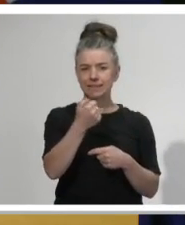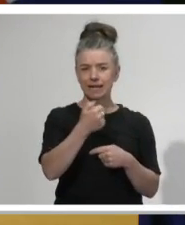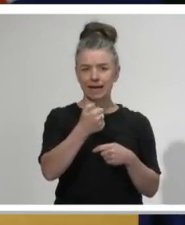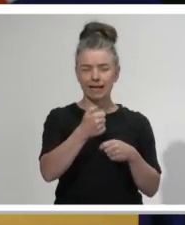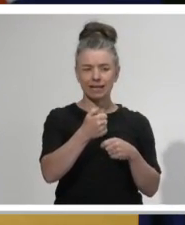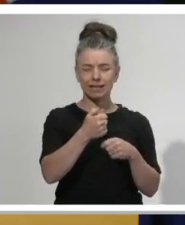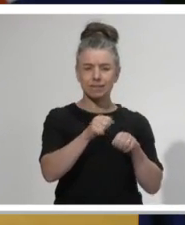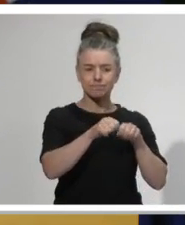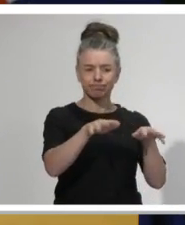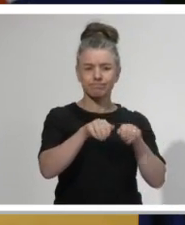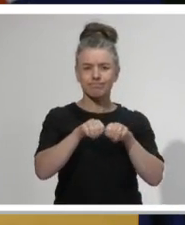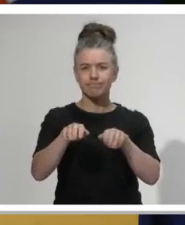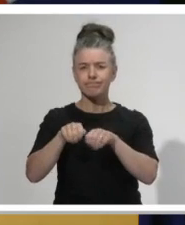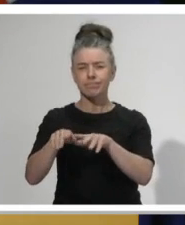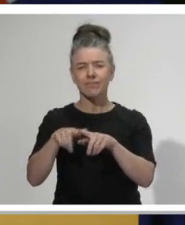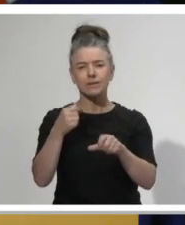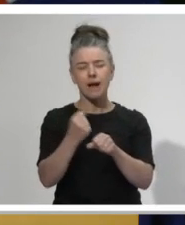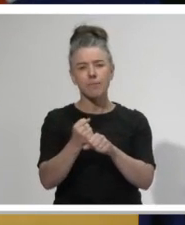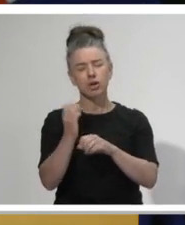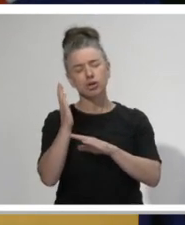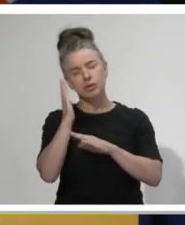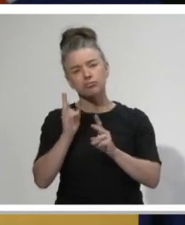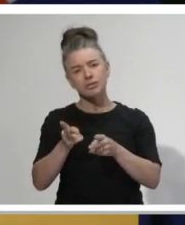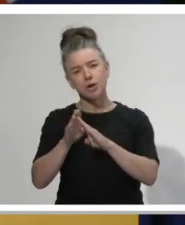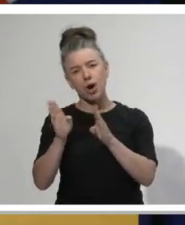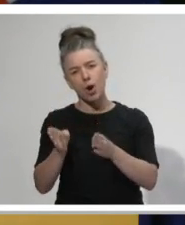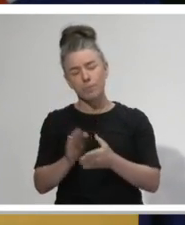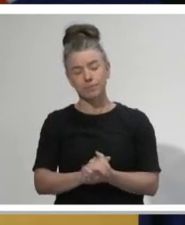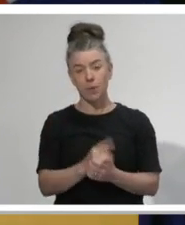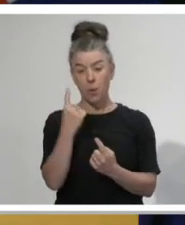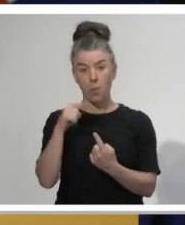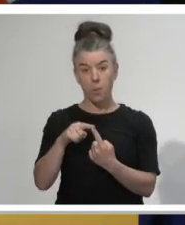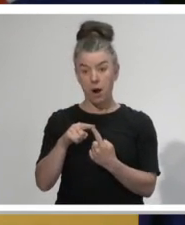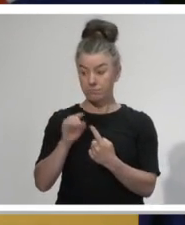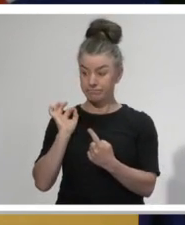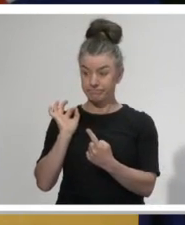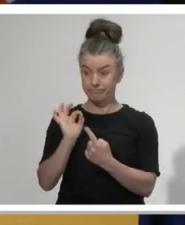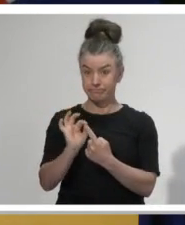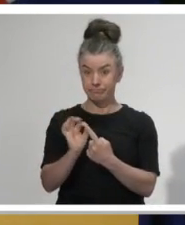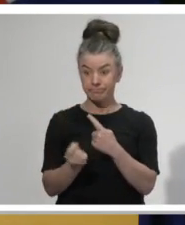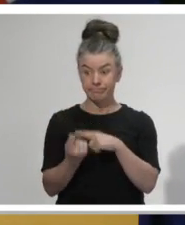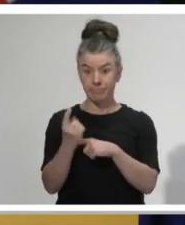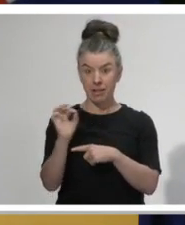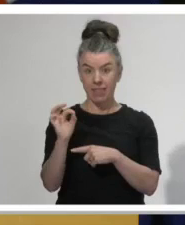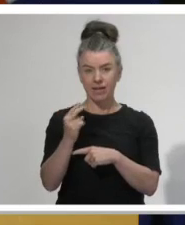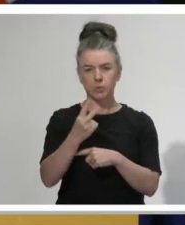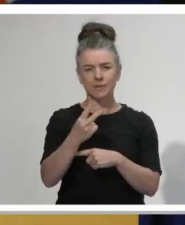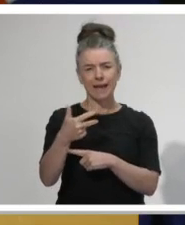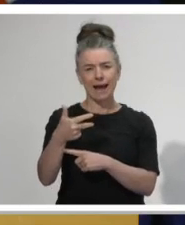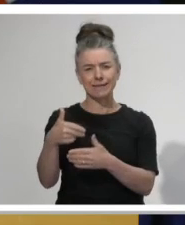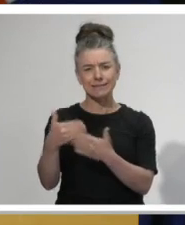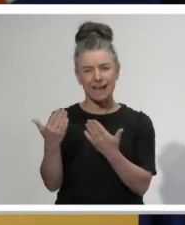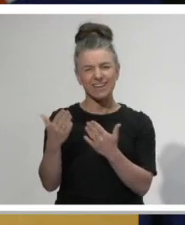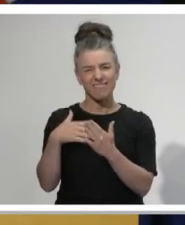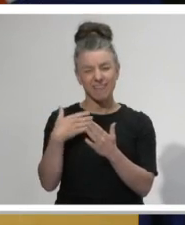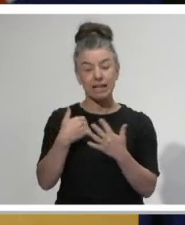One has had no cases notified in 28-day period, and that is considered to be closed. We expect